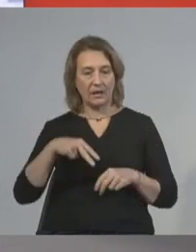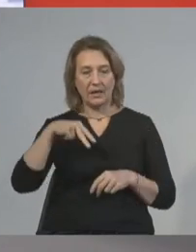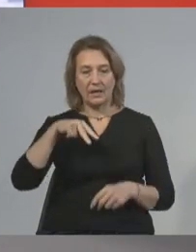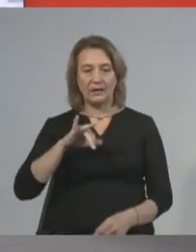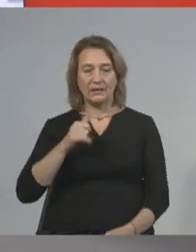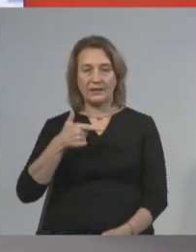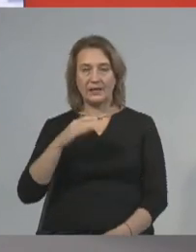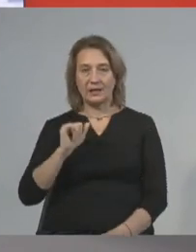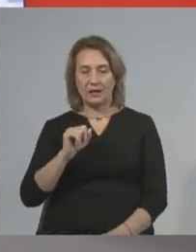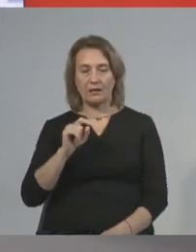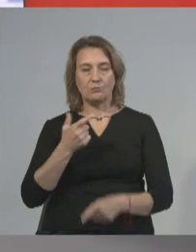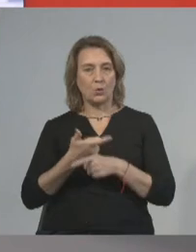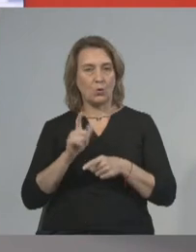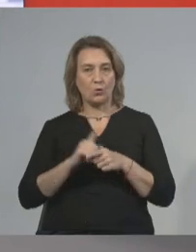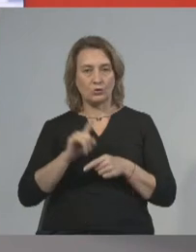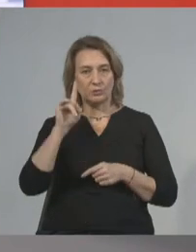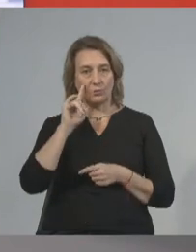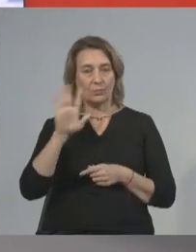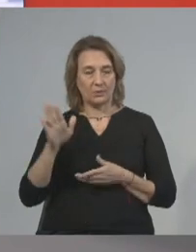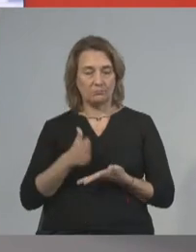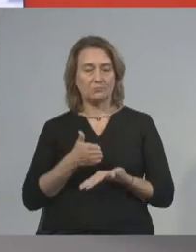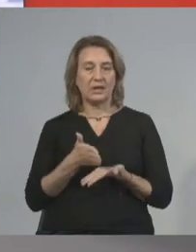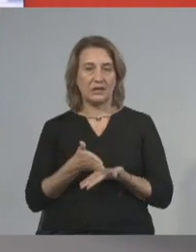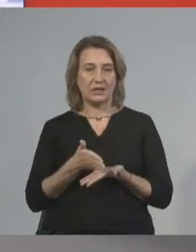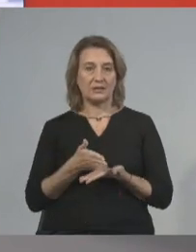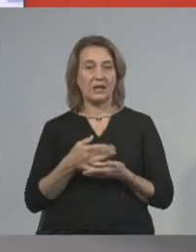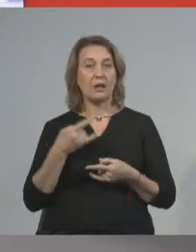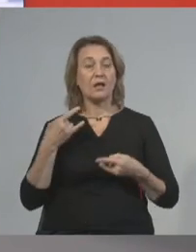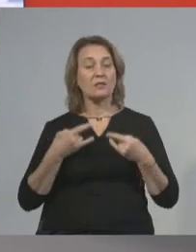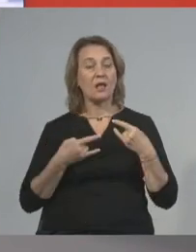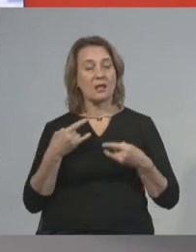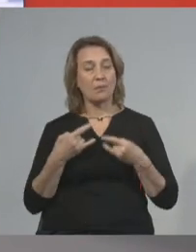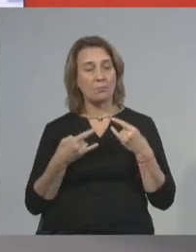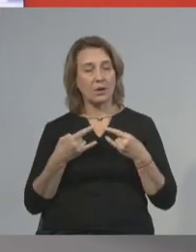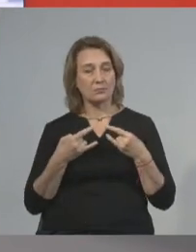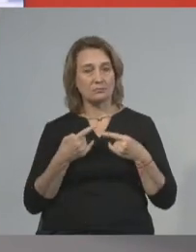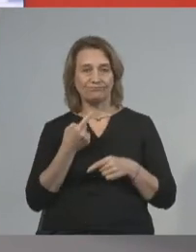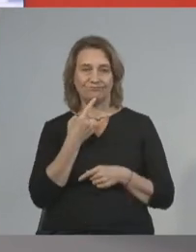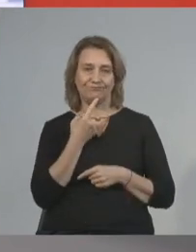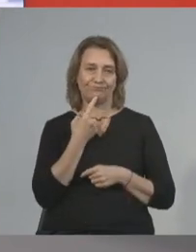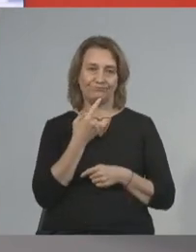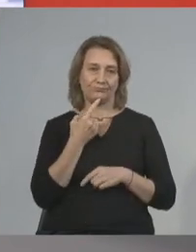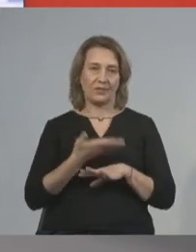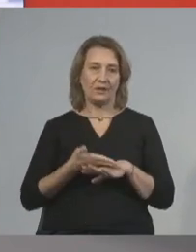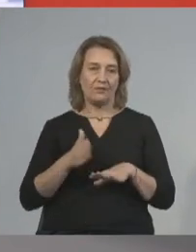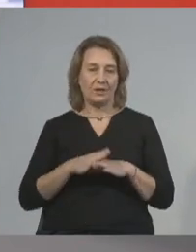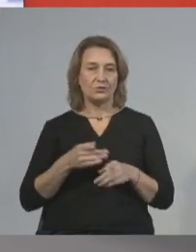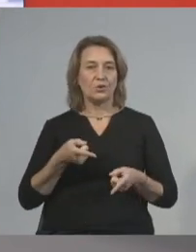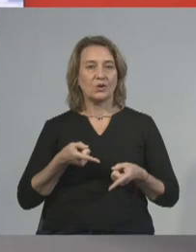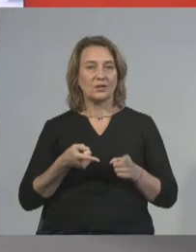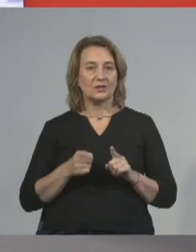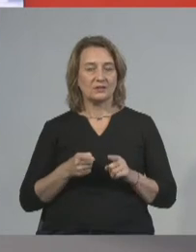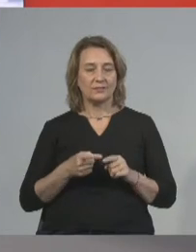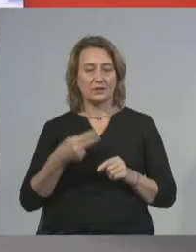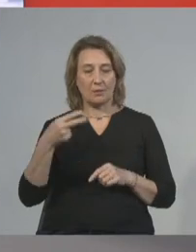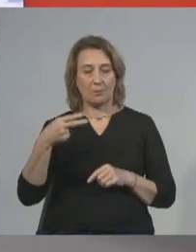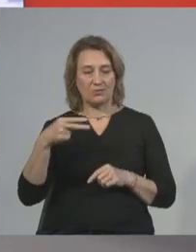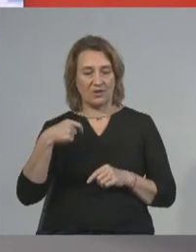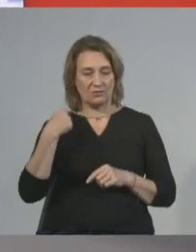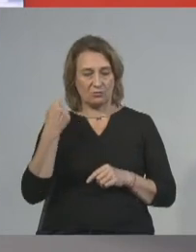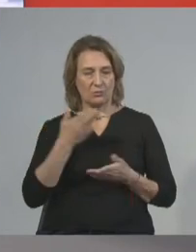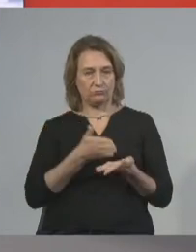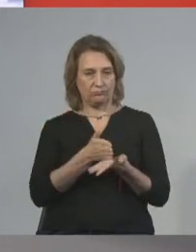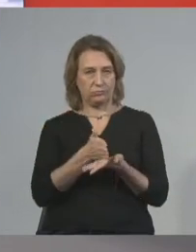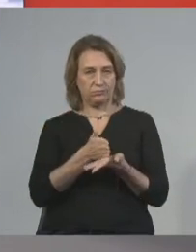ukrainian truth liga website so we have those websites as for the tv channels it is